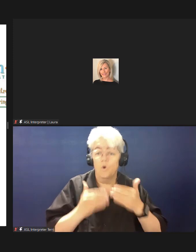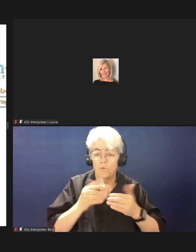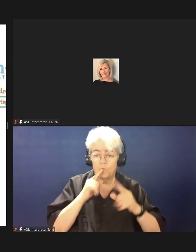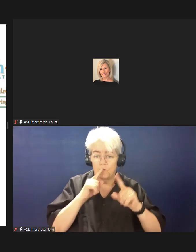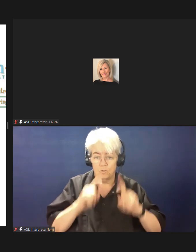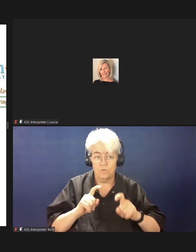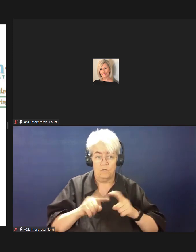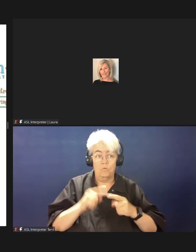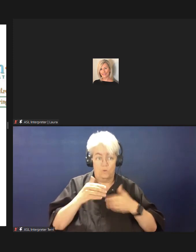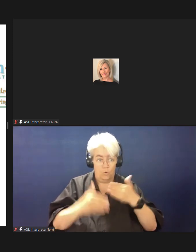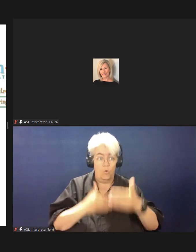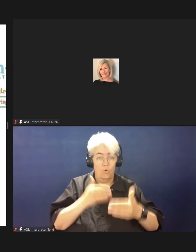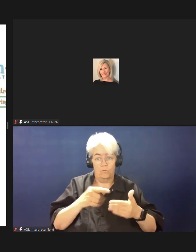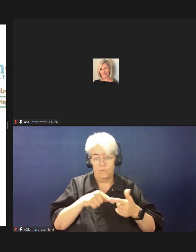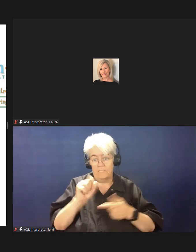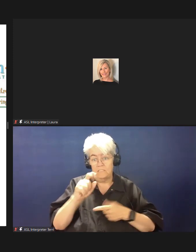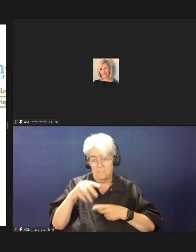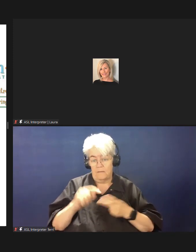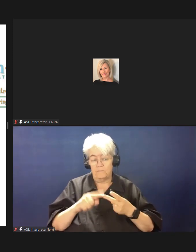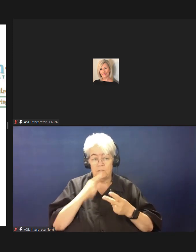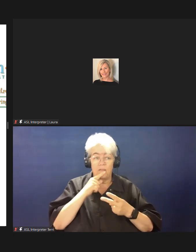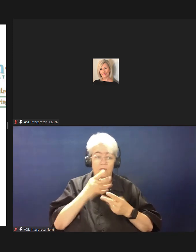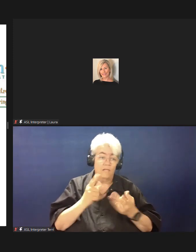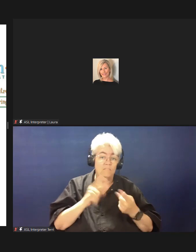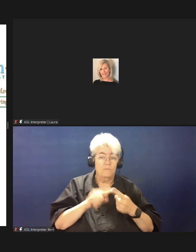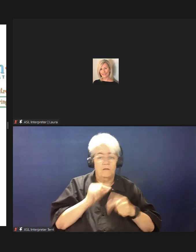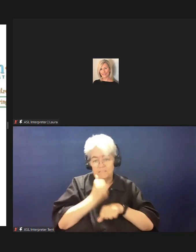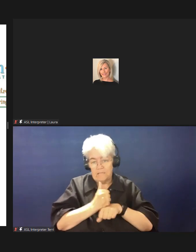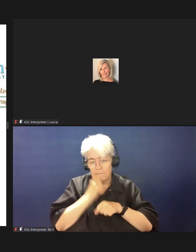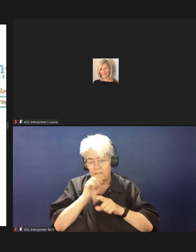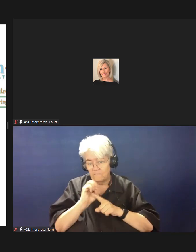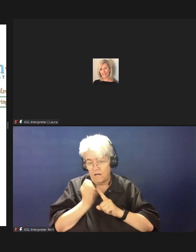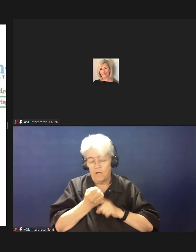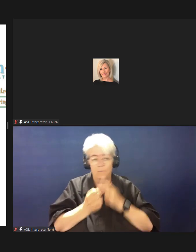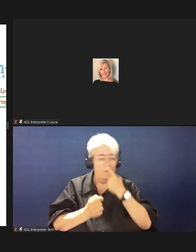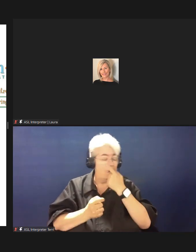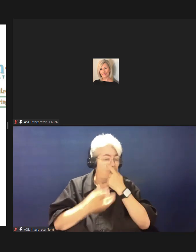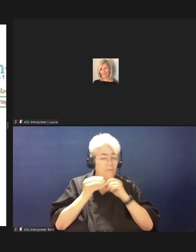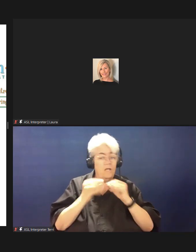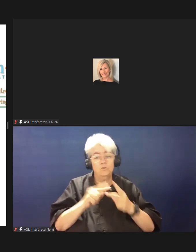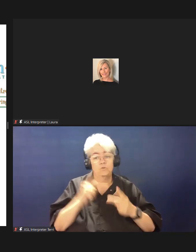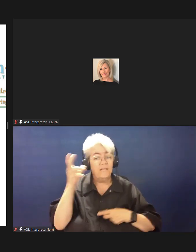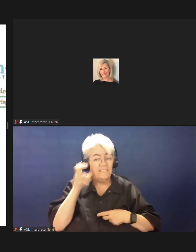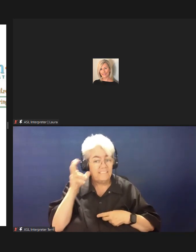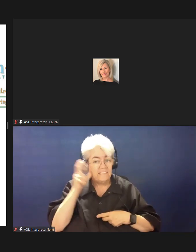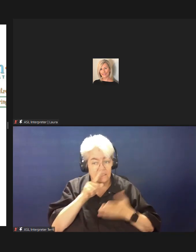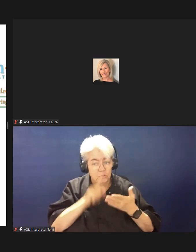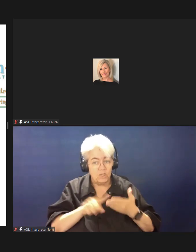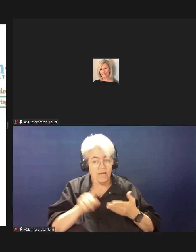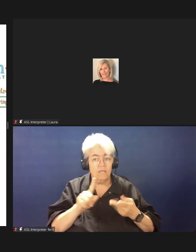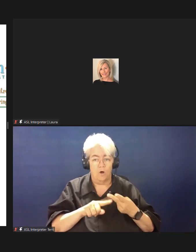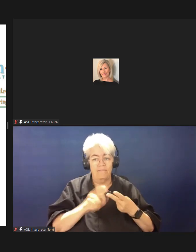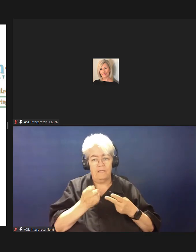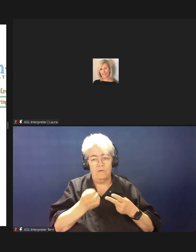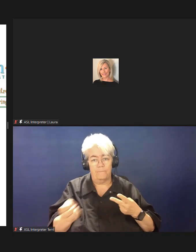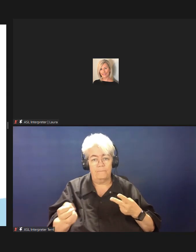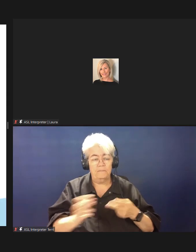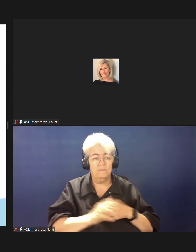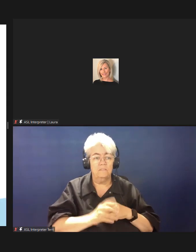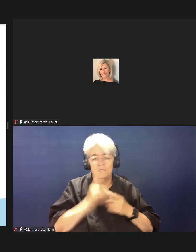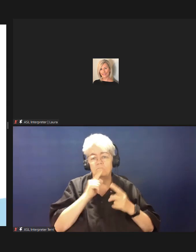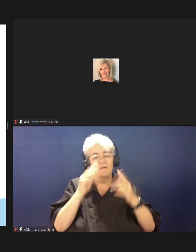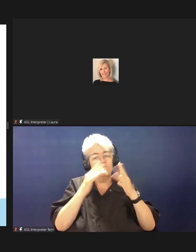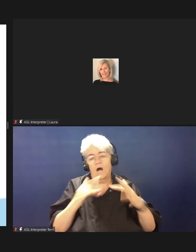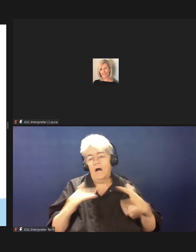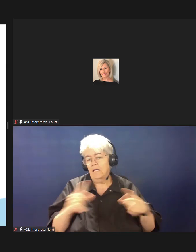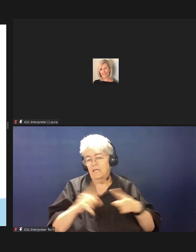here that there are things about setting up the environment, doing a listening check on the equipment, just a